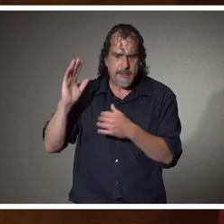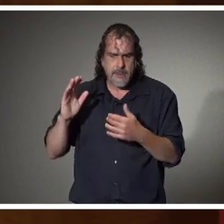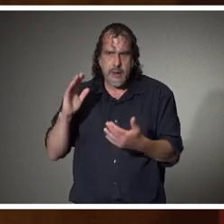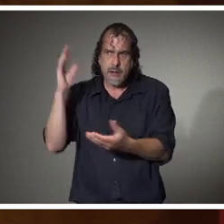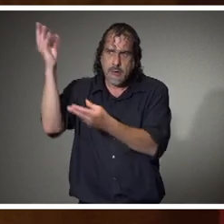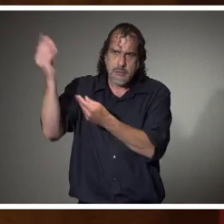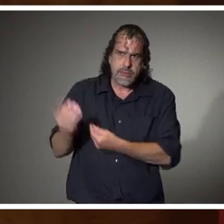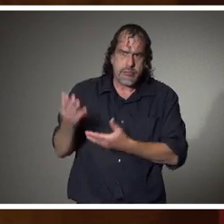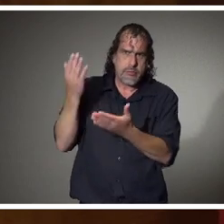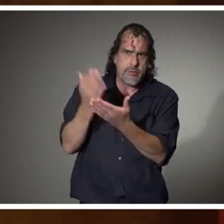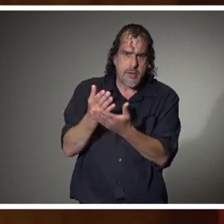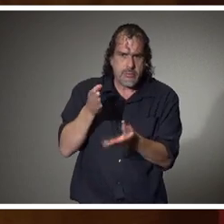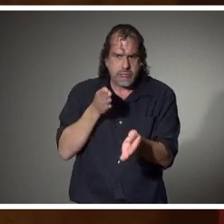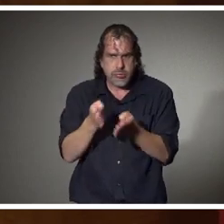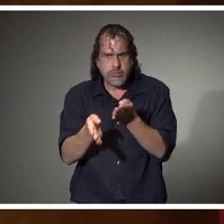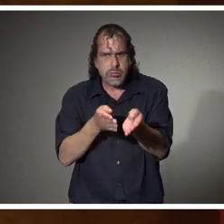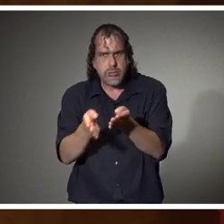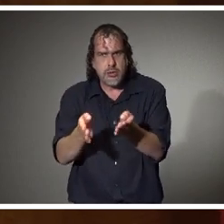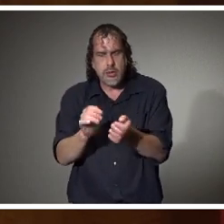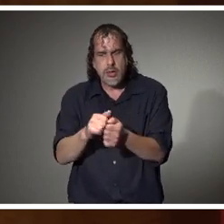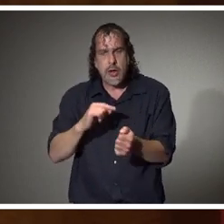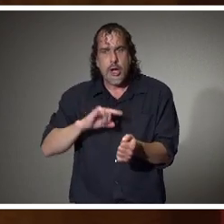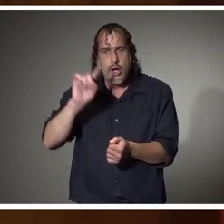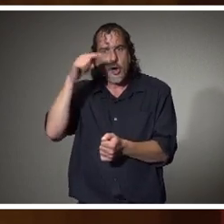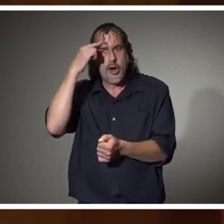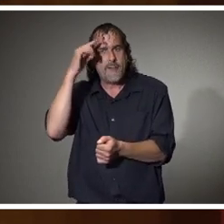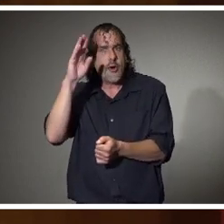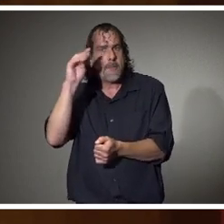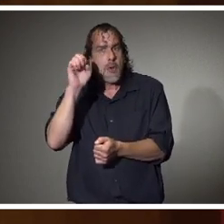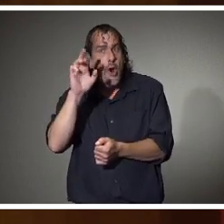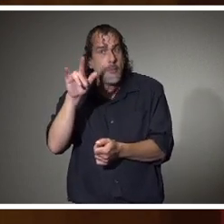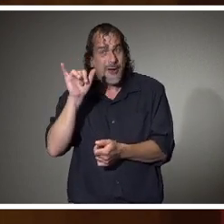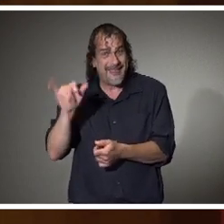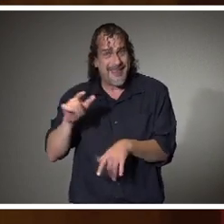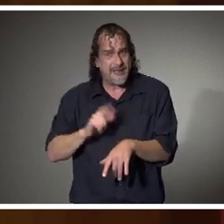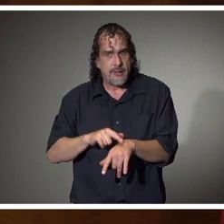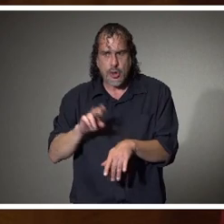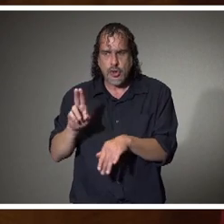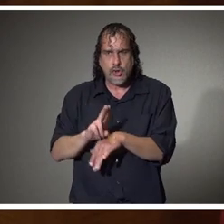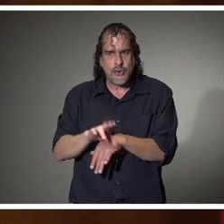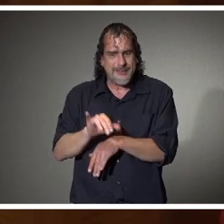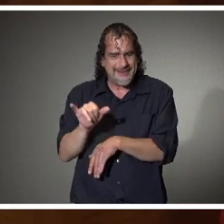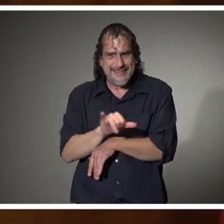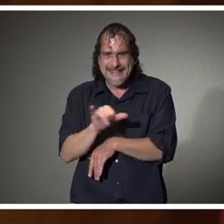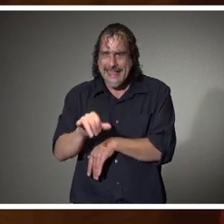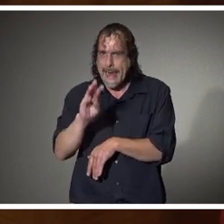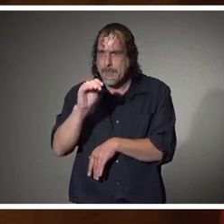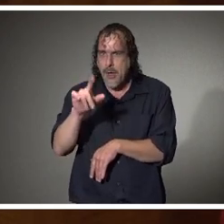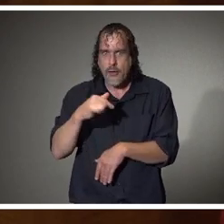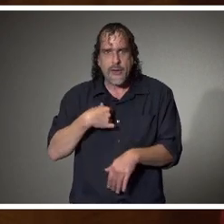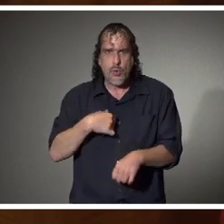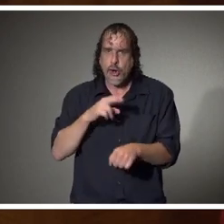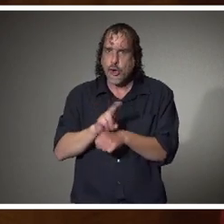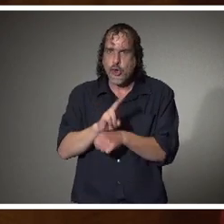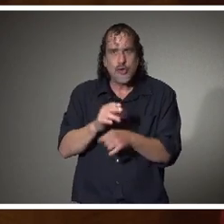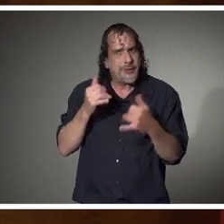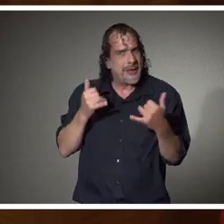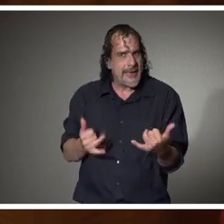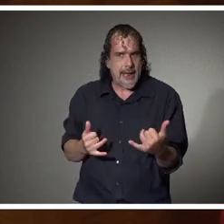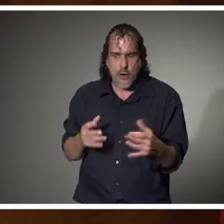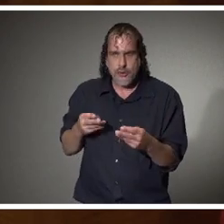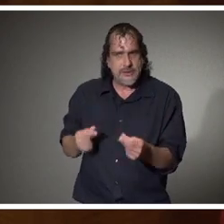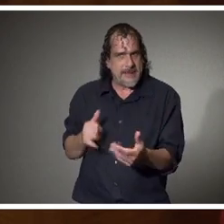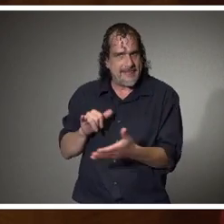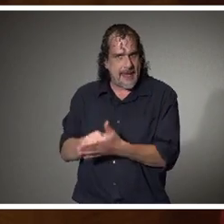to the state. Governor Barber utilized exactly the same model that we are currently setting up to do this. A